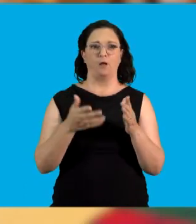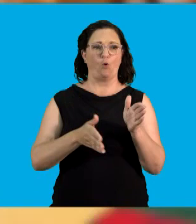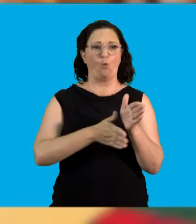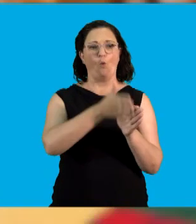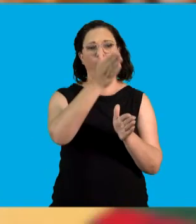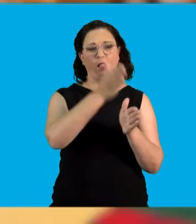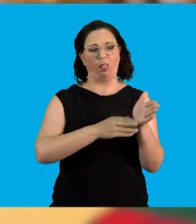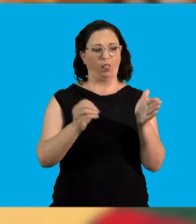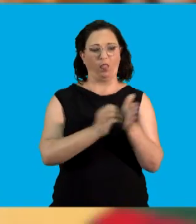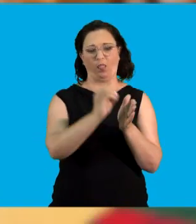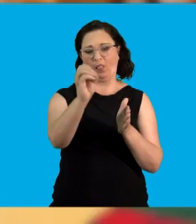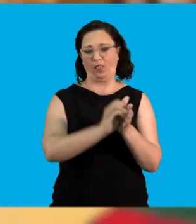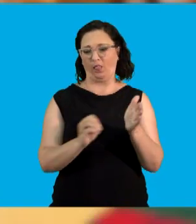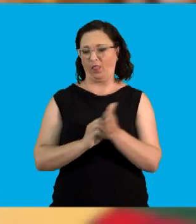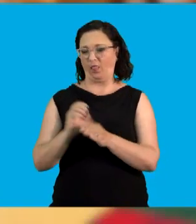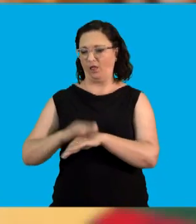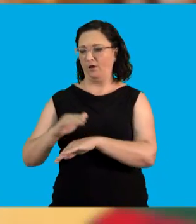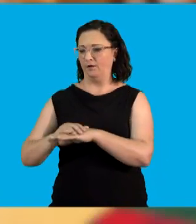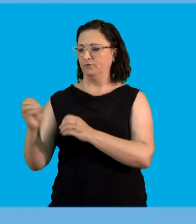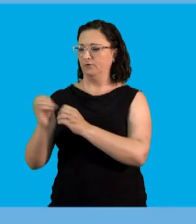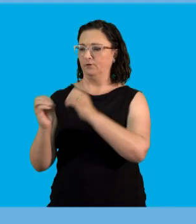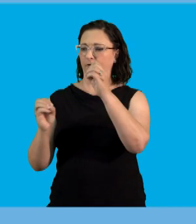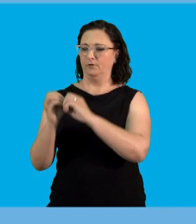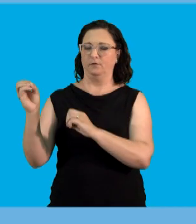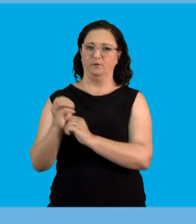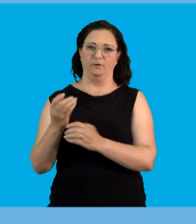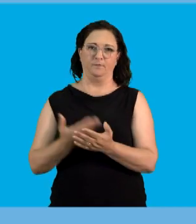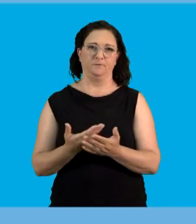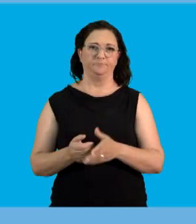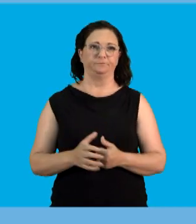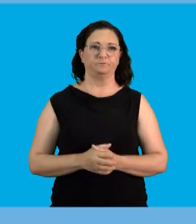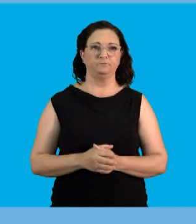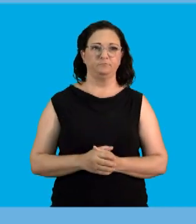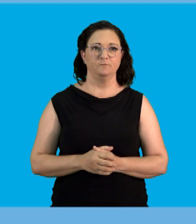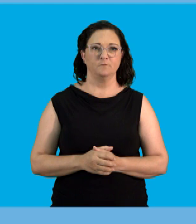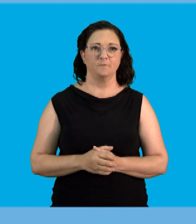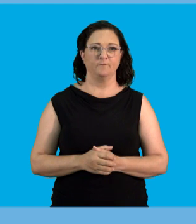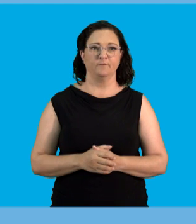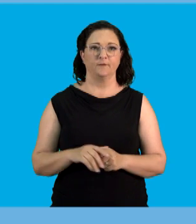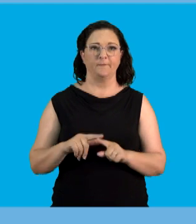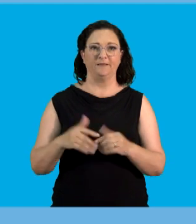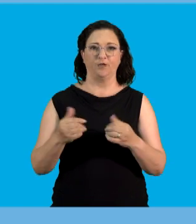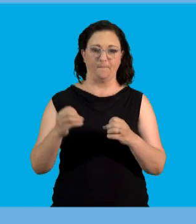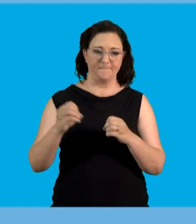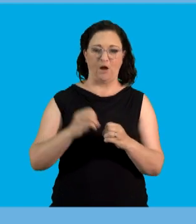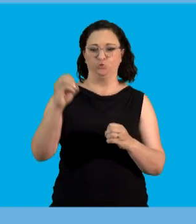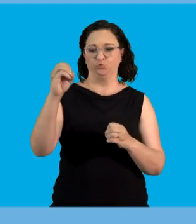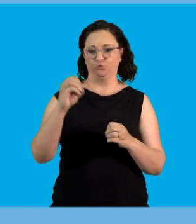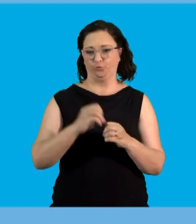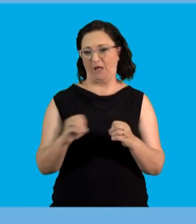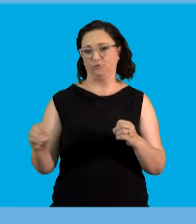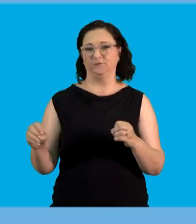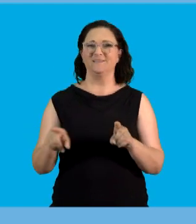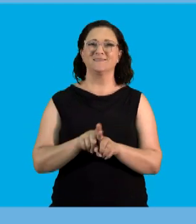that particular container. So that's what we mean by that. So now we're saying that as the particles move around, they bump and bounce off each